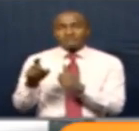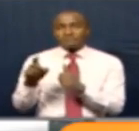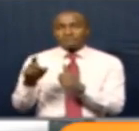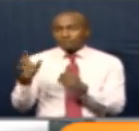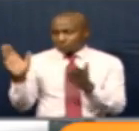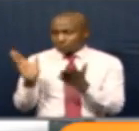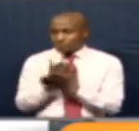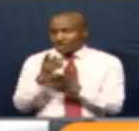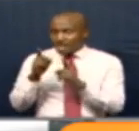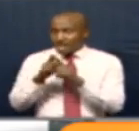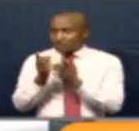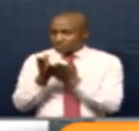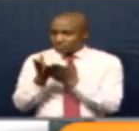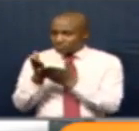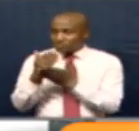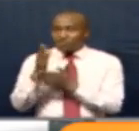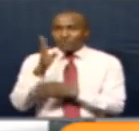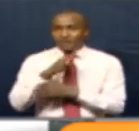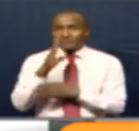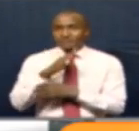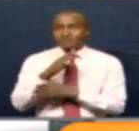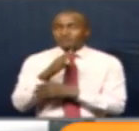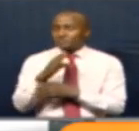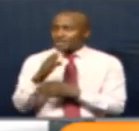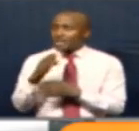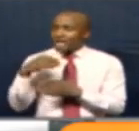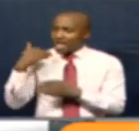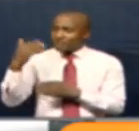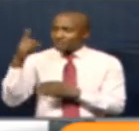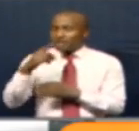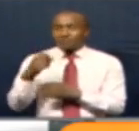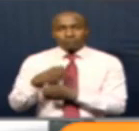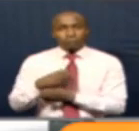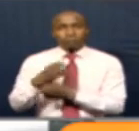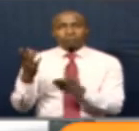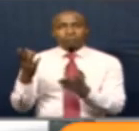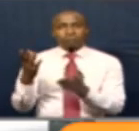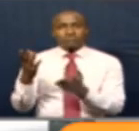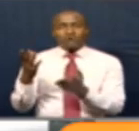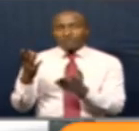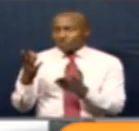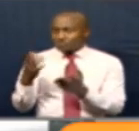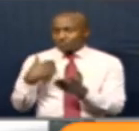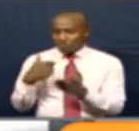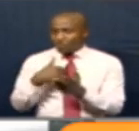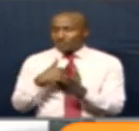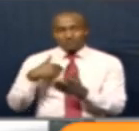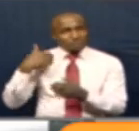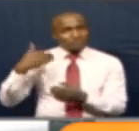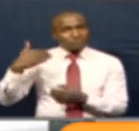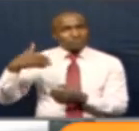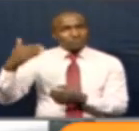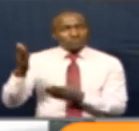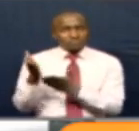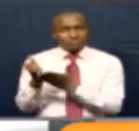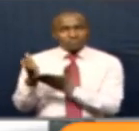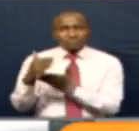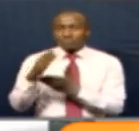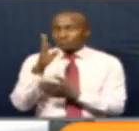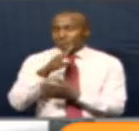collecting waste that is being produced every day. Mm-hmm. And so, as we speak now, we have increased the frequency of